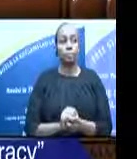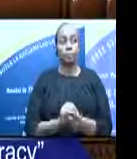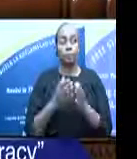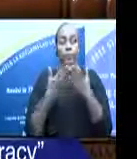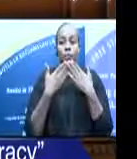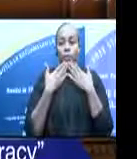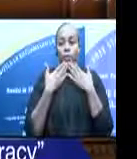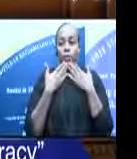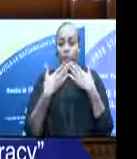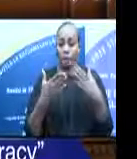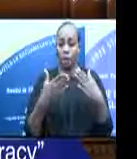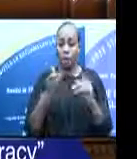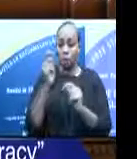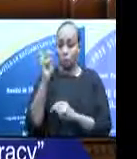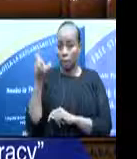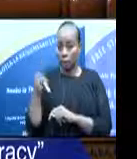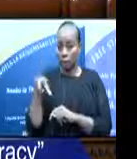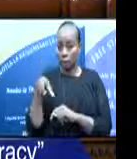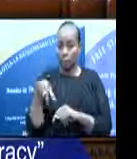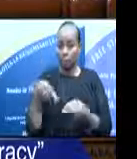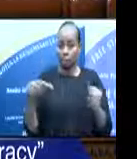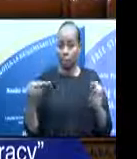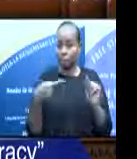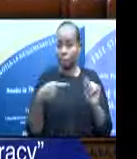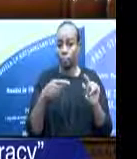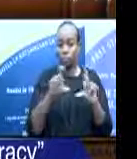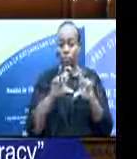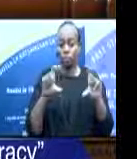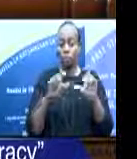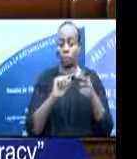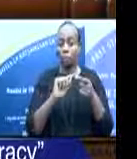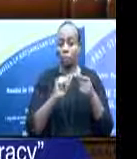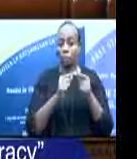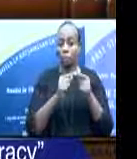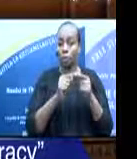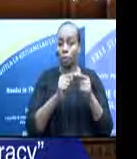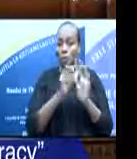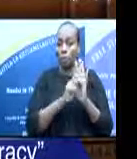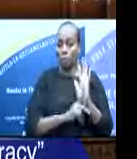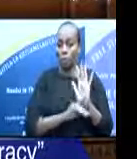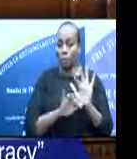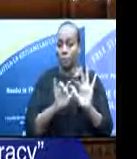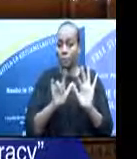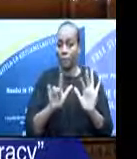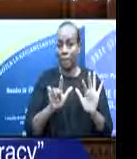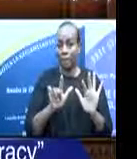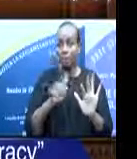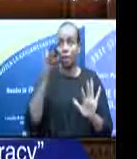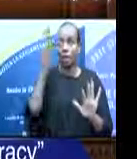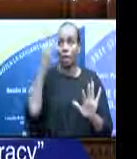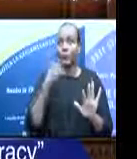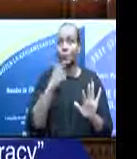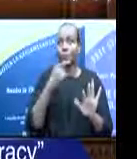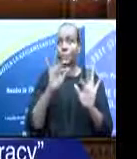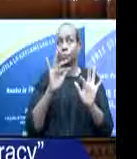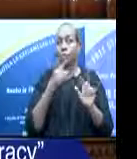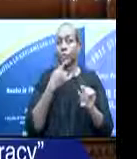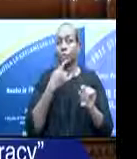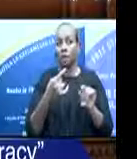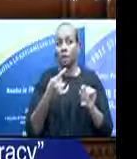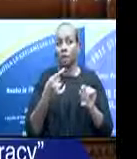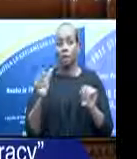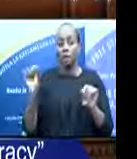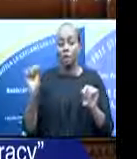Thank you again, Madam Speaker. Madam Speaker, on program 7, there is an old saying that says, feed